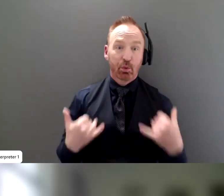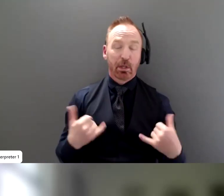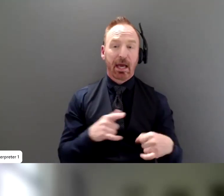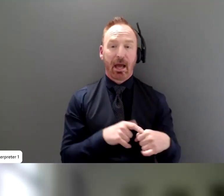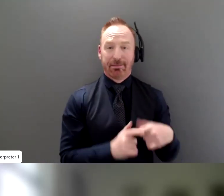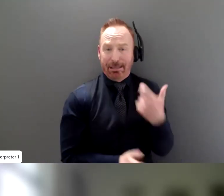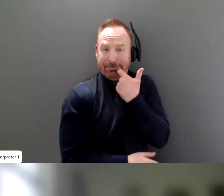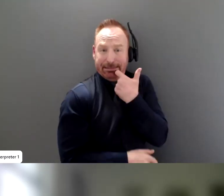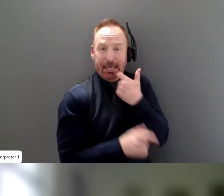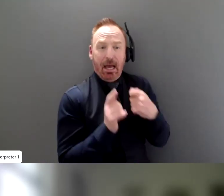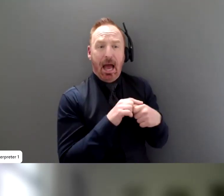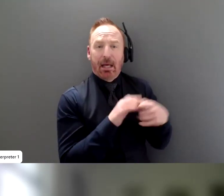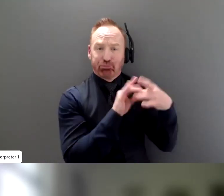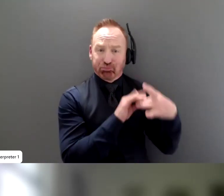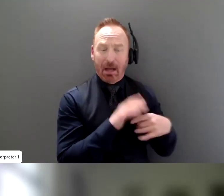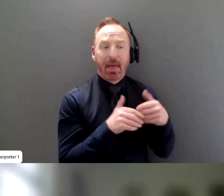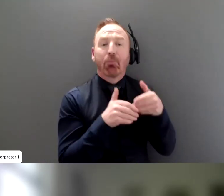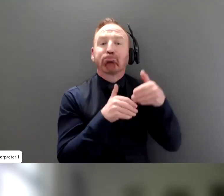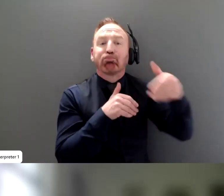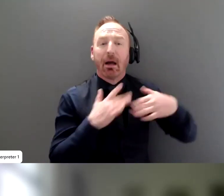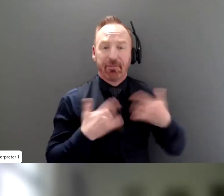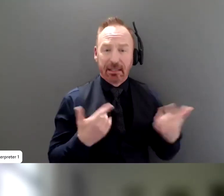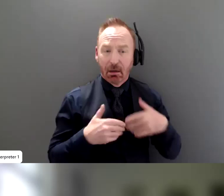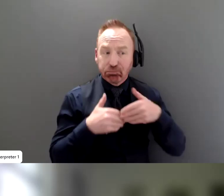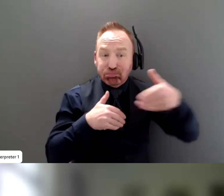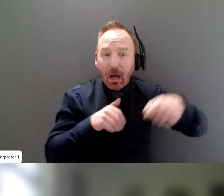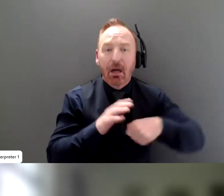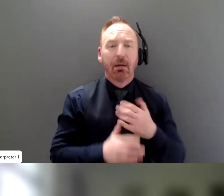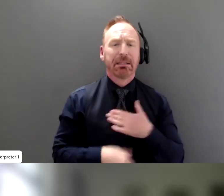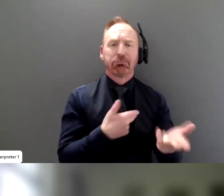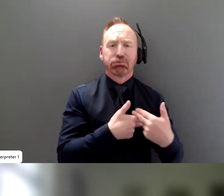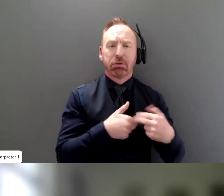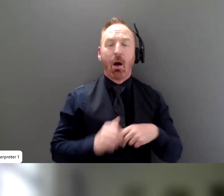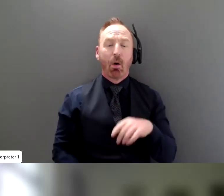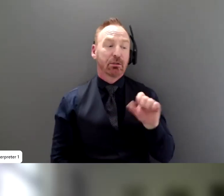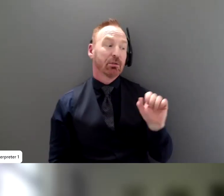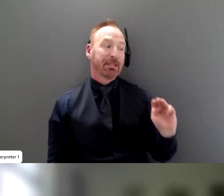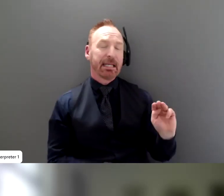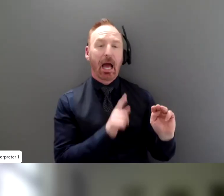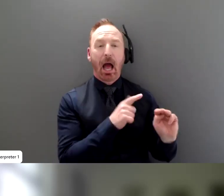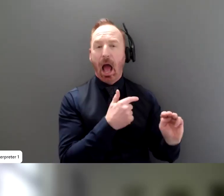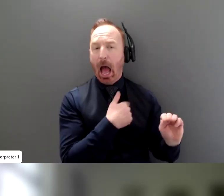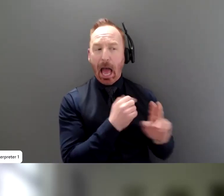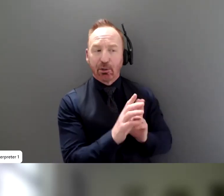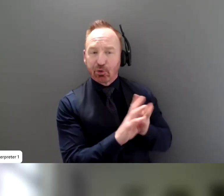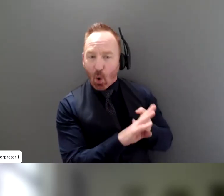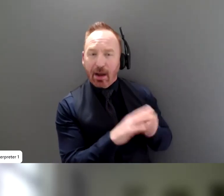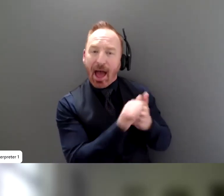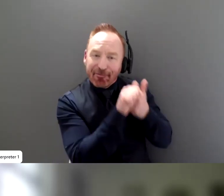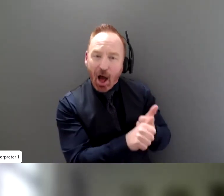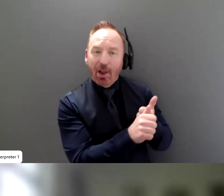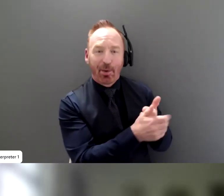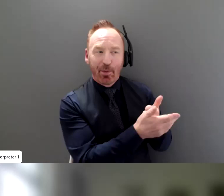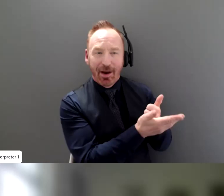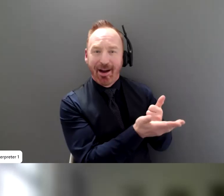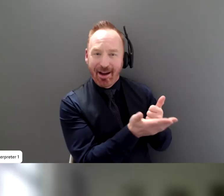that are upcoming, please attend, follow us as well on social media so you can keep updated on what we're doing,